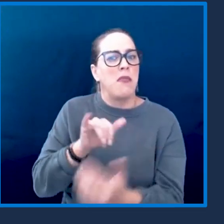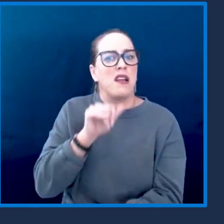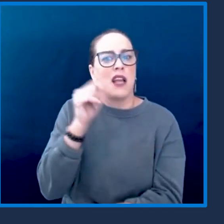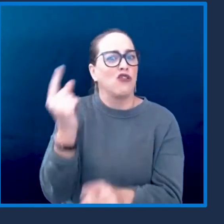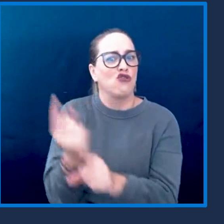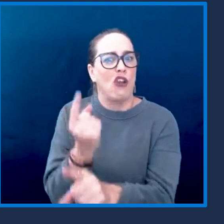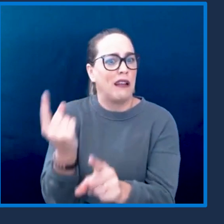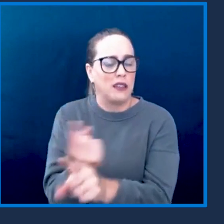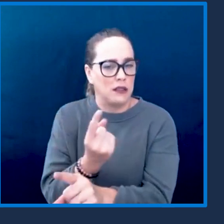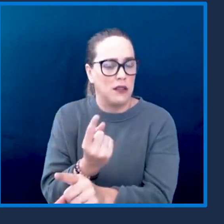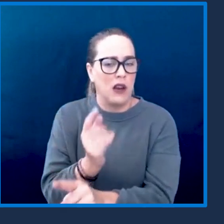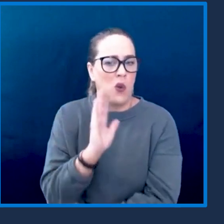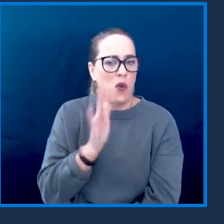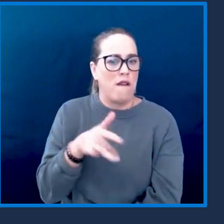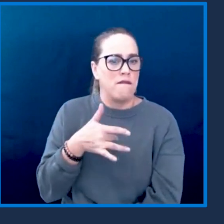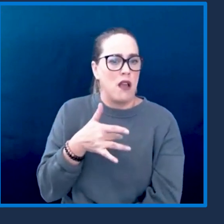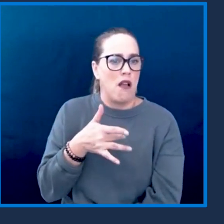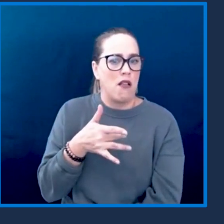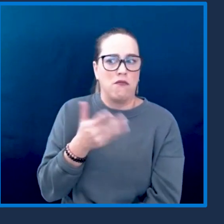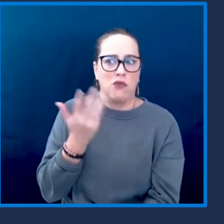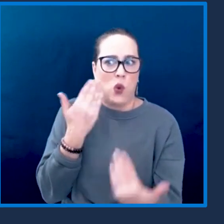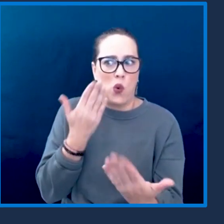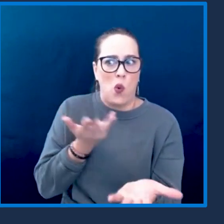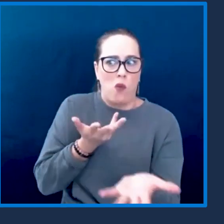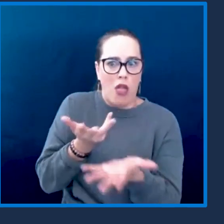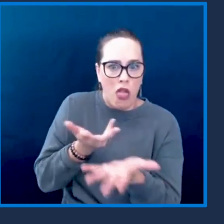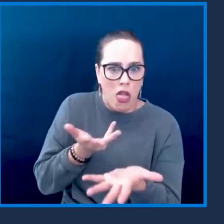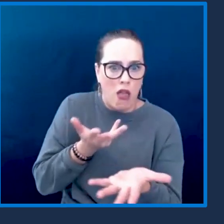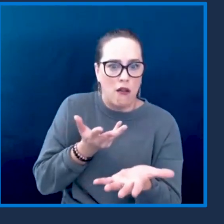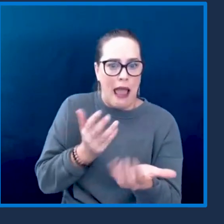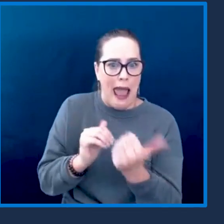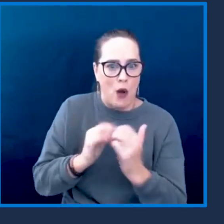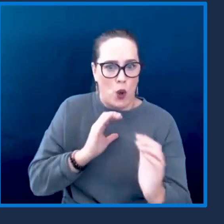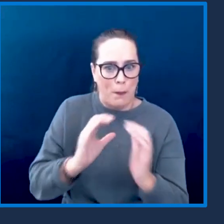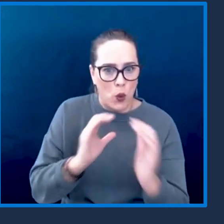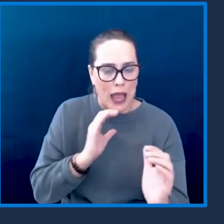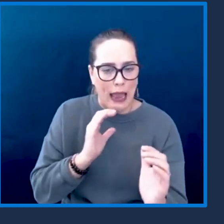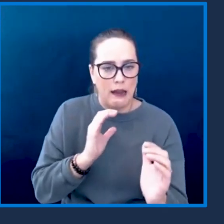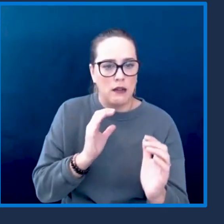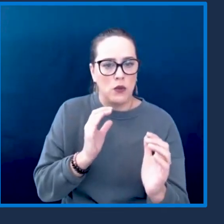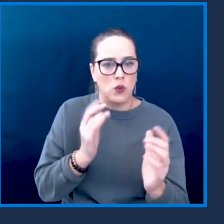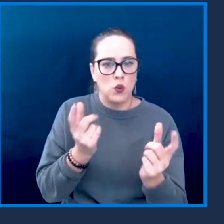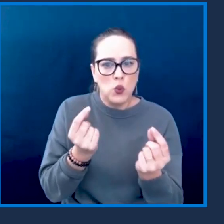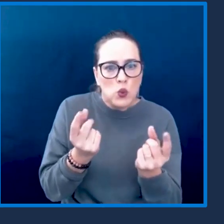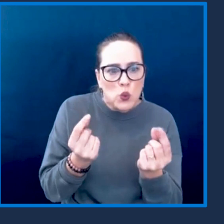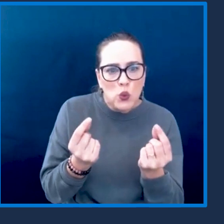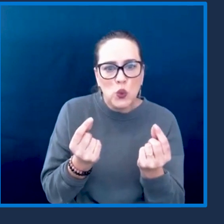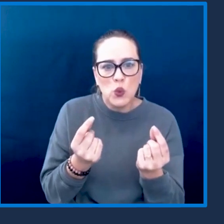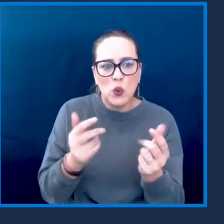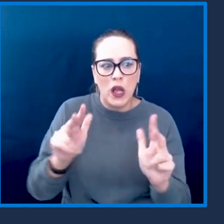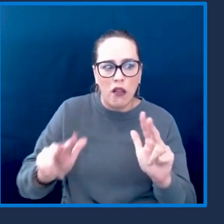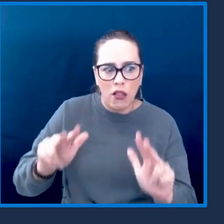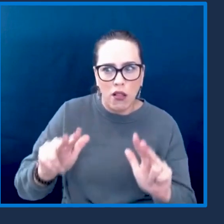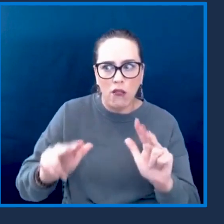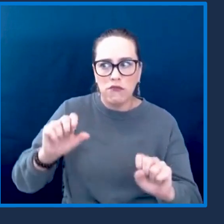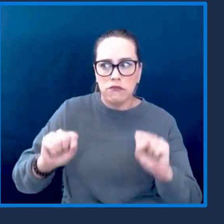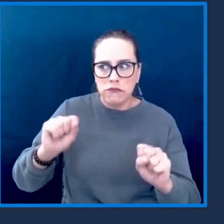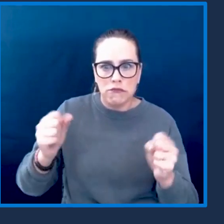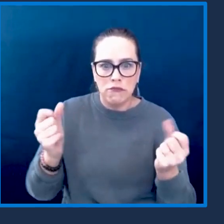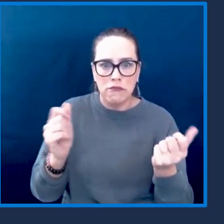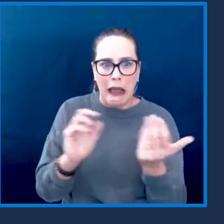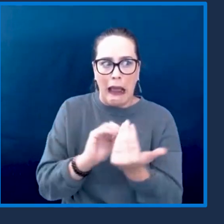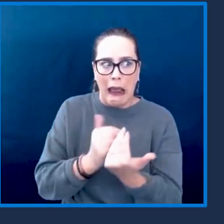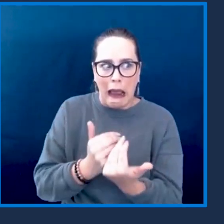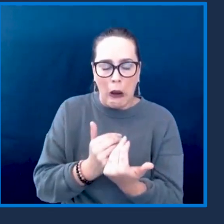leave them not knowing how to communicate, not knowing how to interact, feeling very awkward themselves.